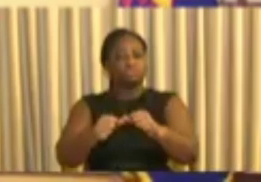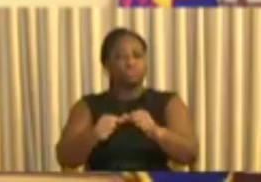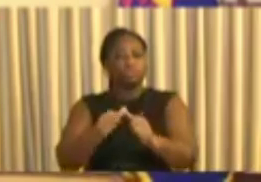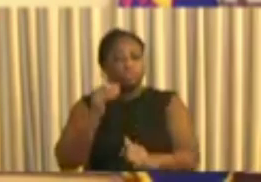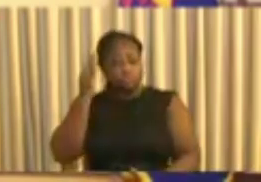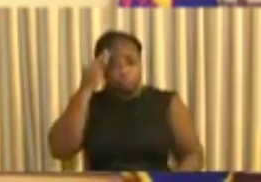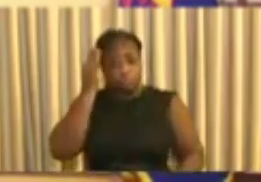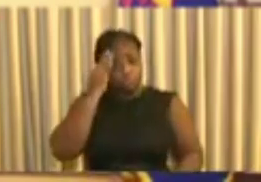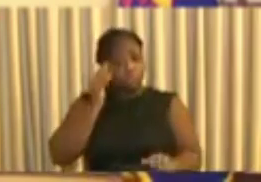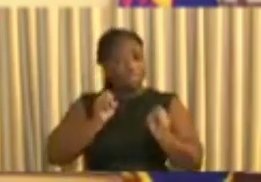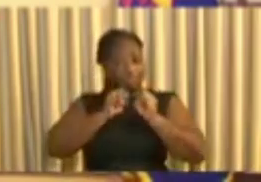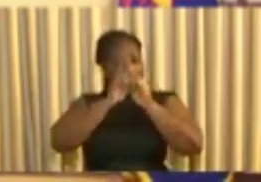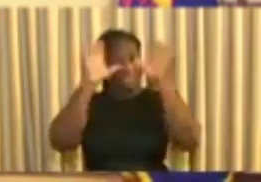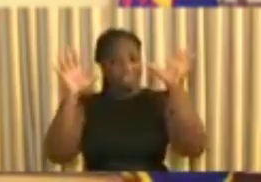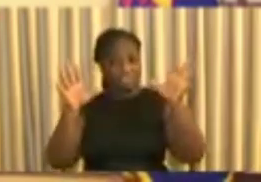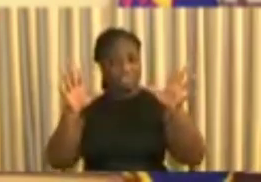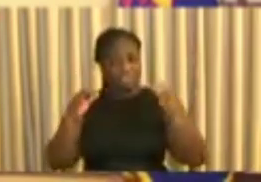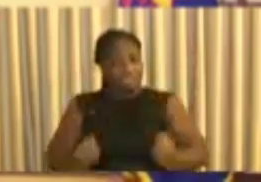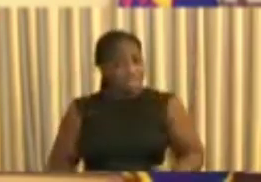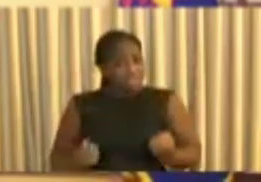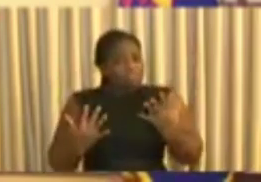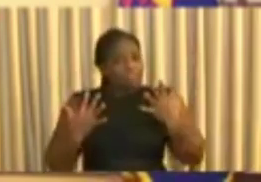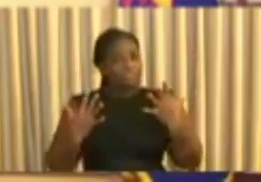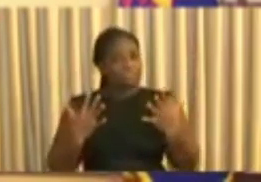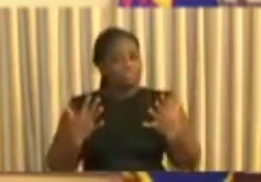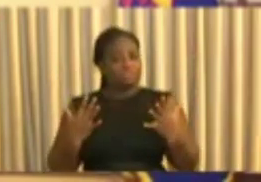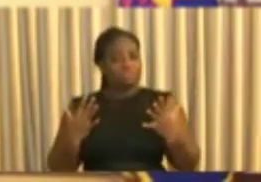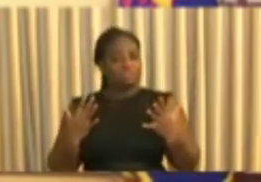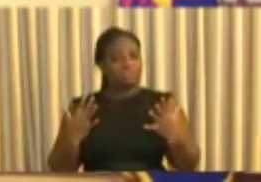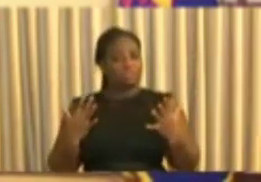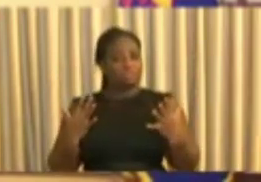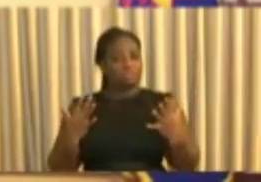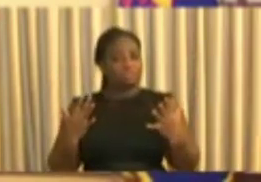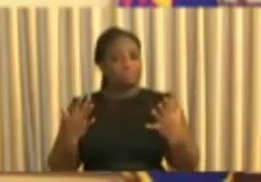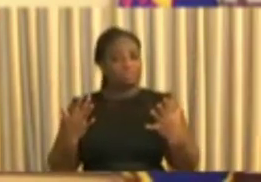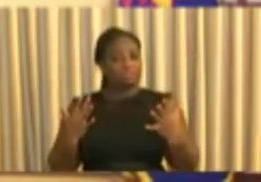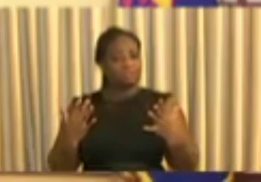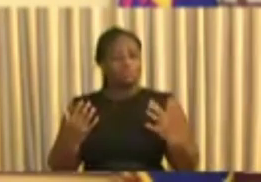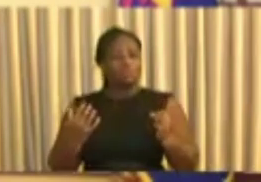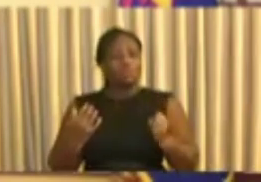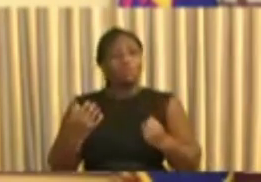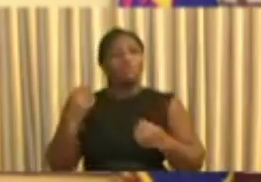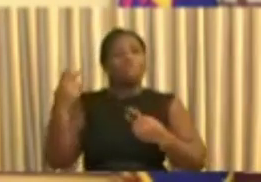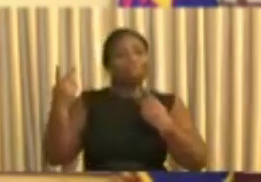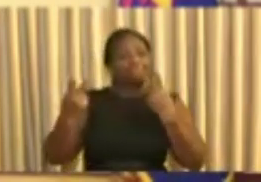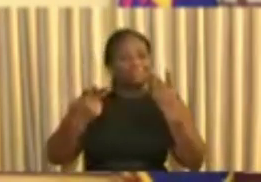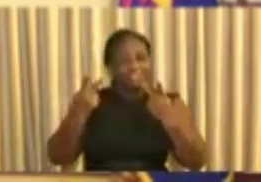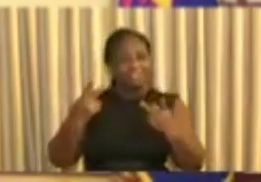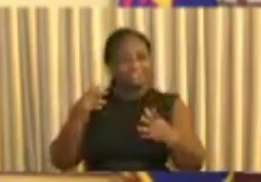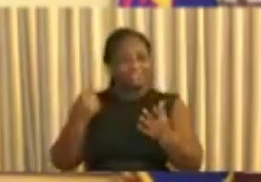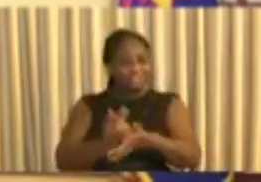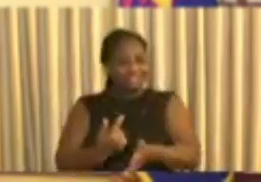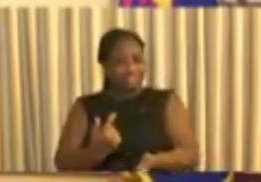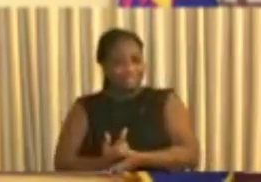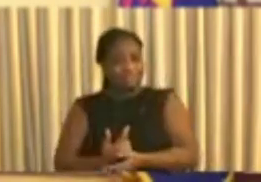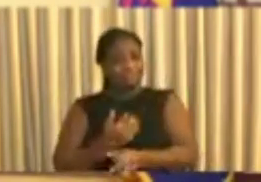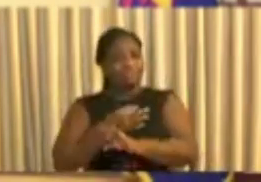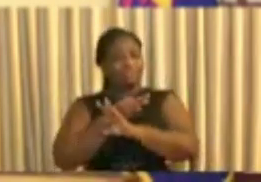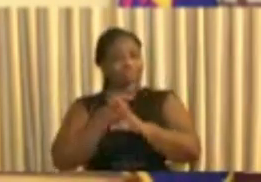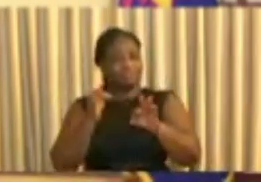to realize the vision and aspirations of our forebears who envisaged Ghana to be a